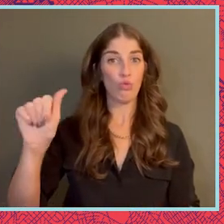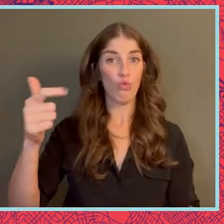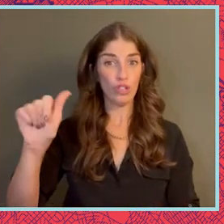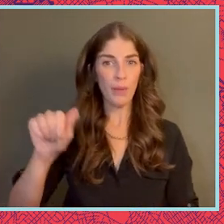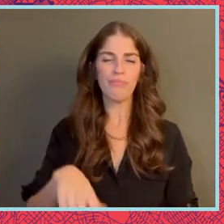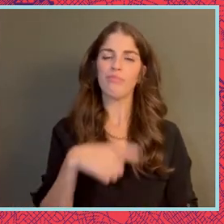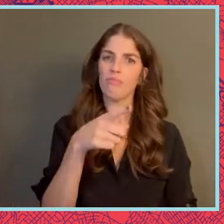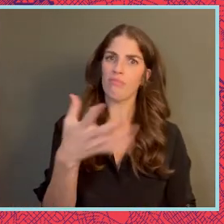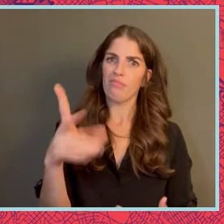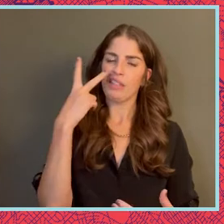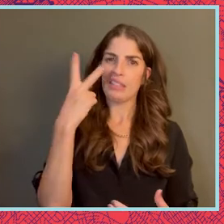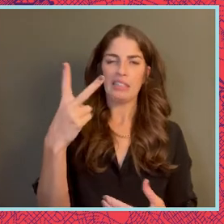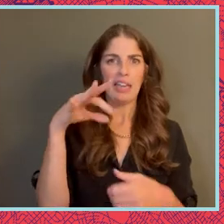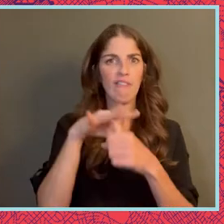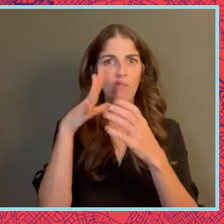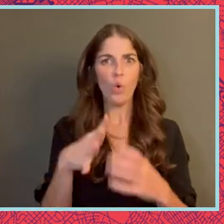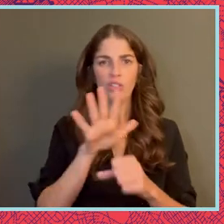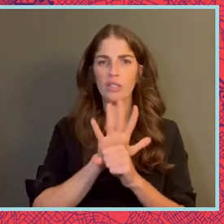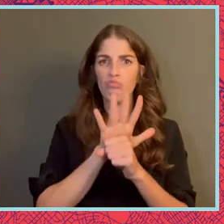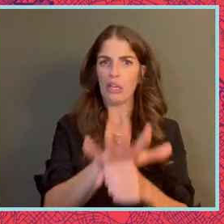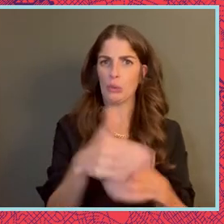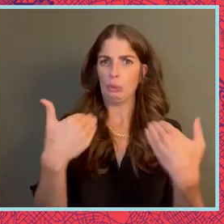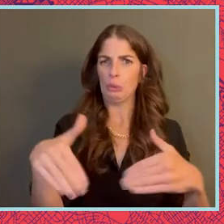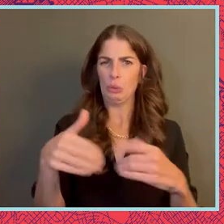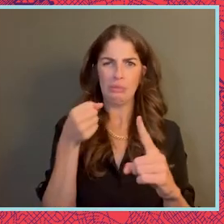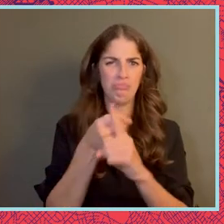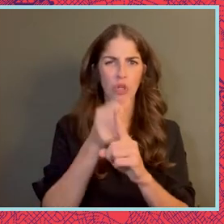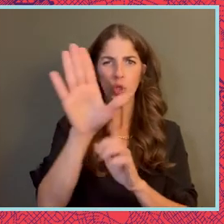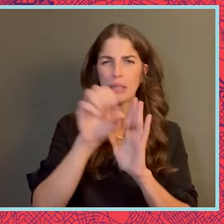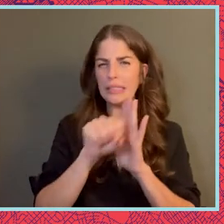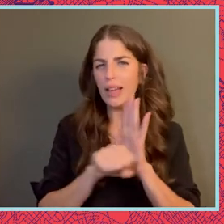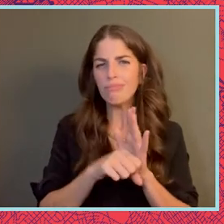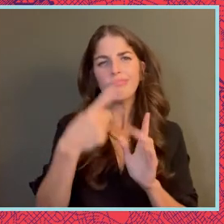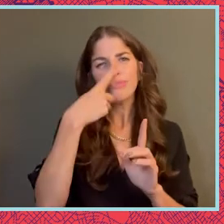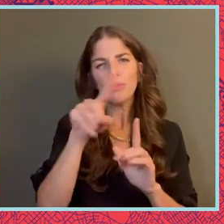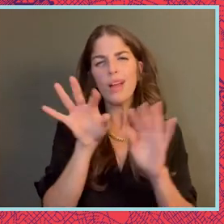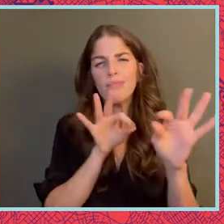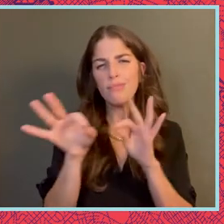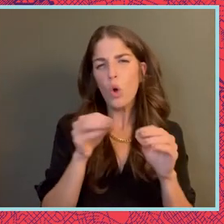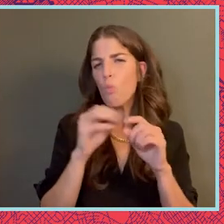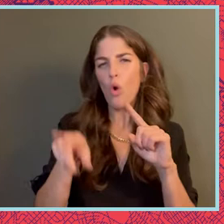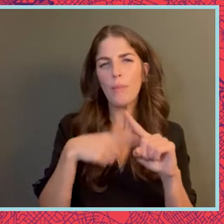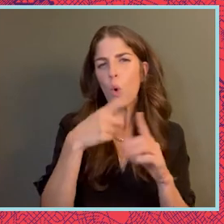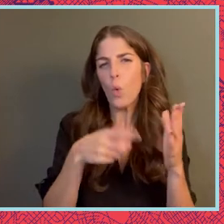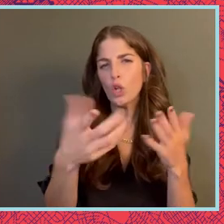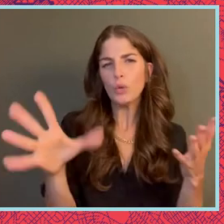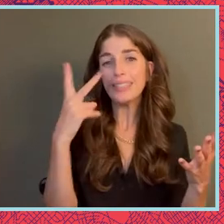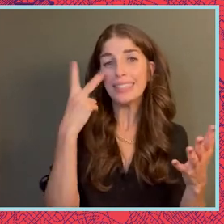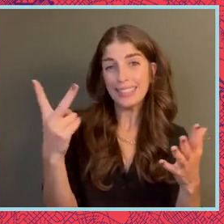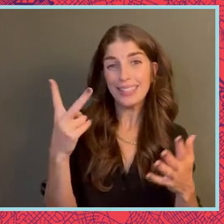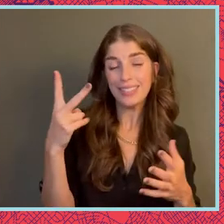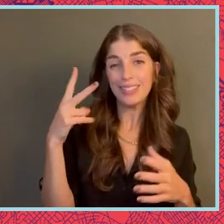the impact of voter suppression firsthand. Can you talk to us a little bit about what you've seen and fought against